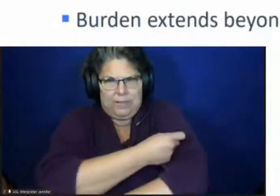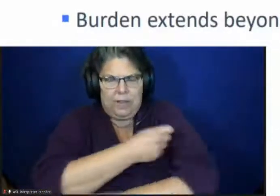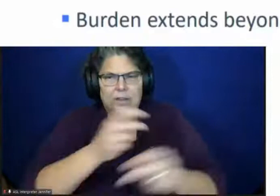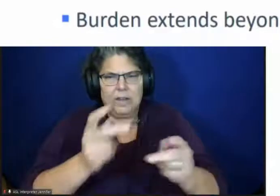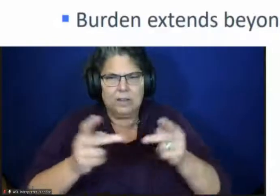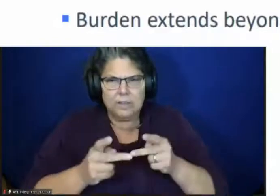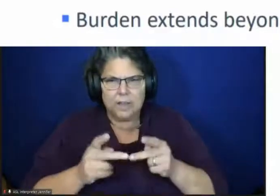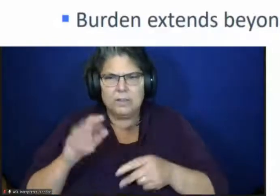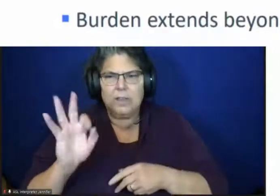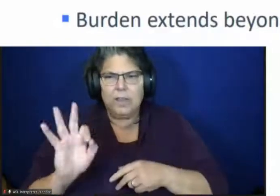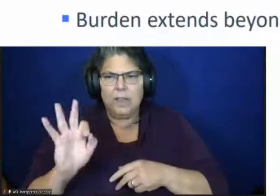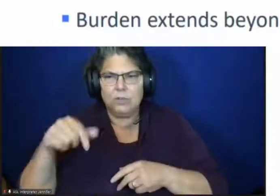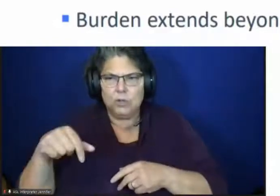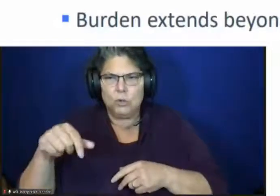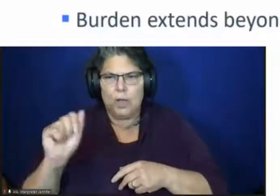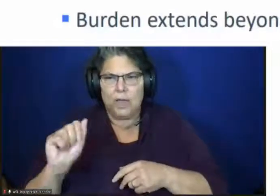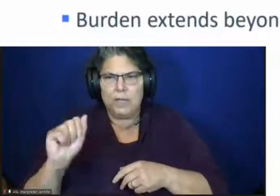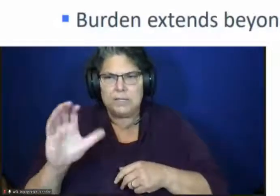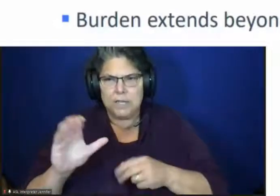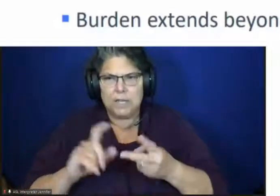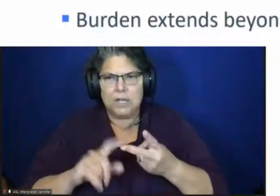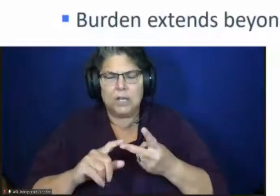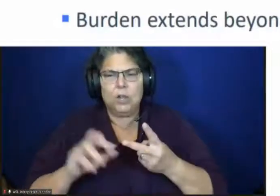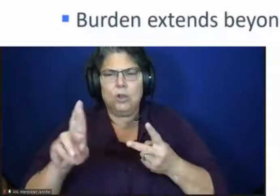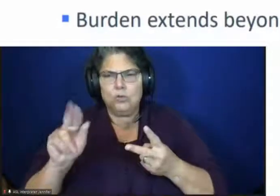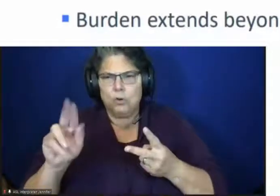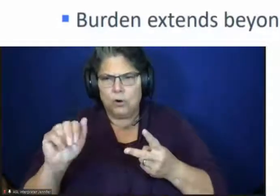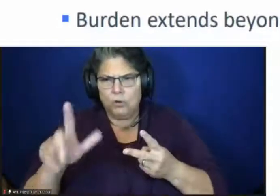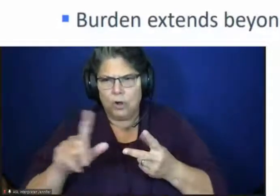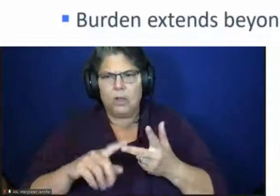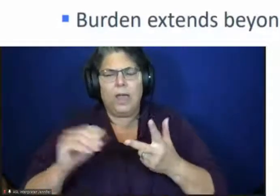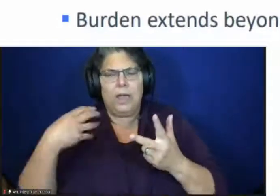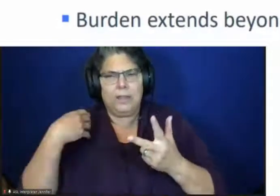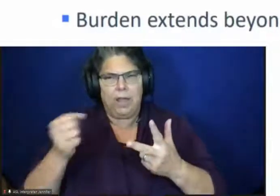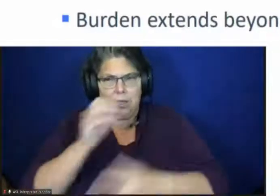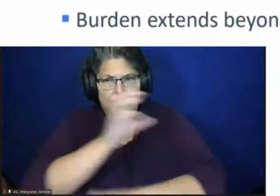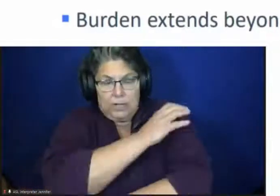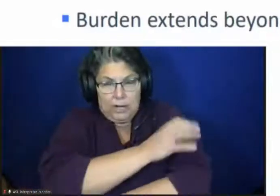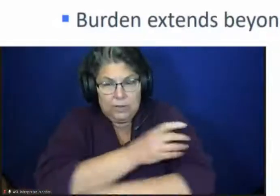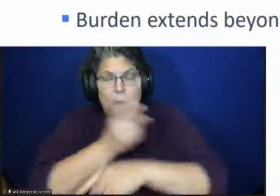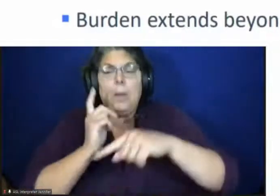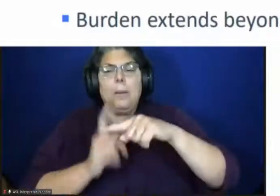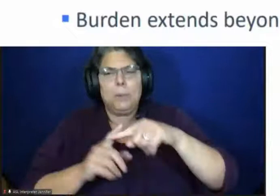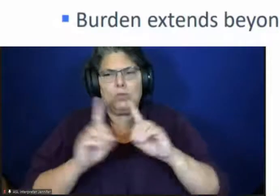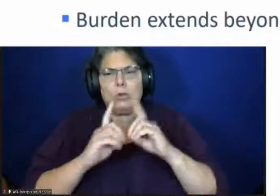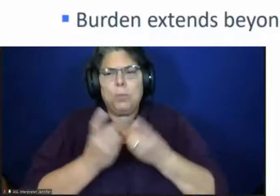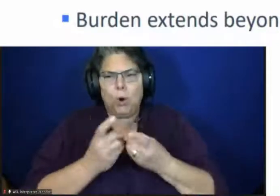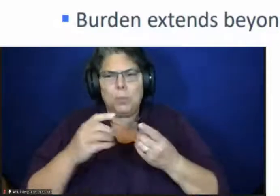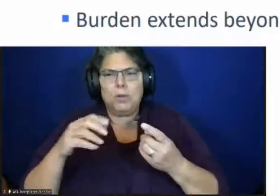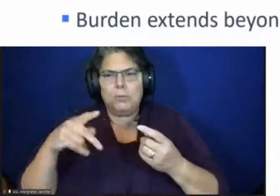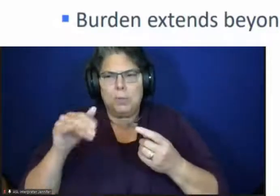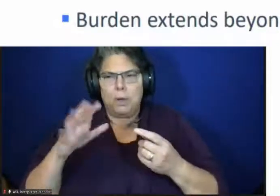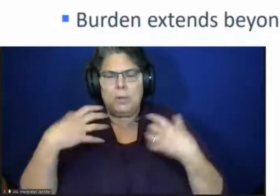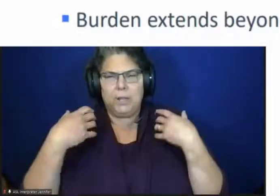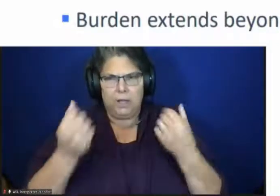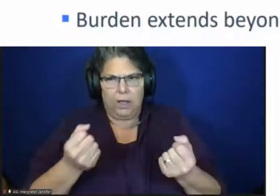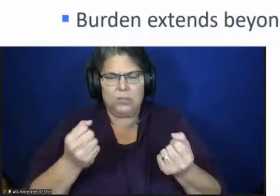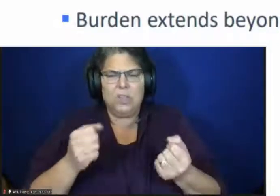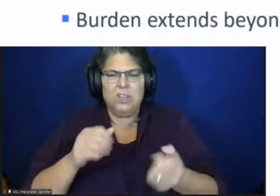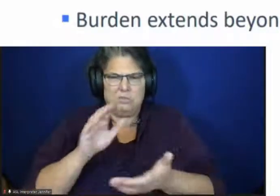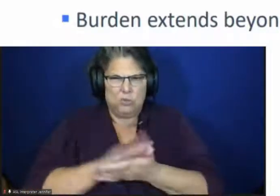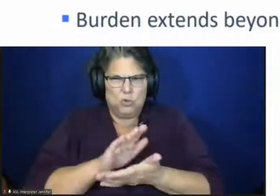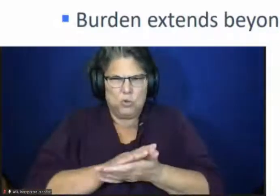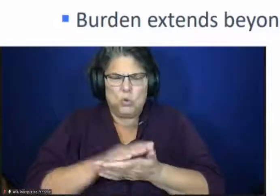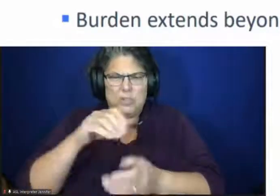FQHCs, rural and hospital clinics, and the Department of Public Health is sponsoring school-located clinics in Ukiah to get as many